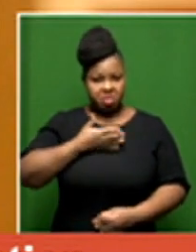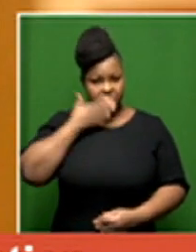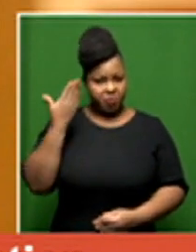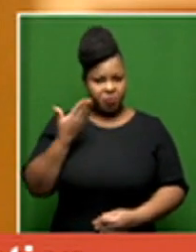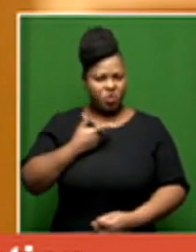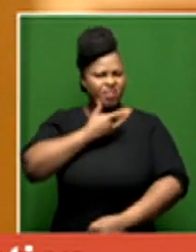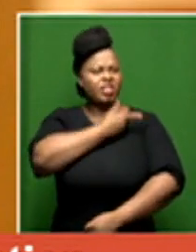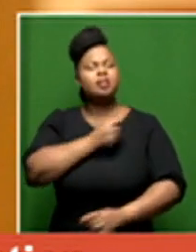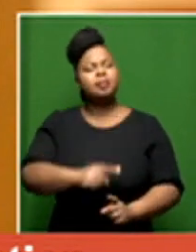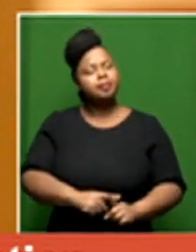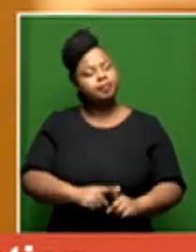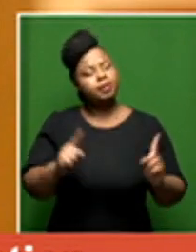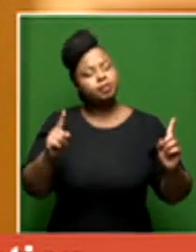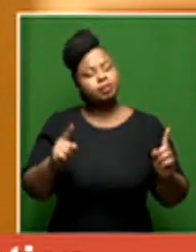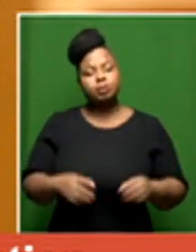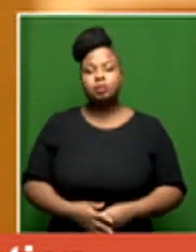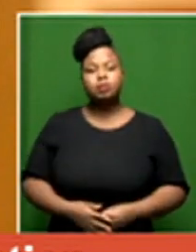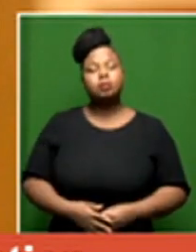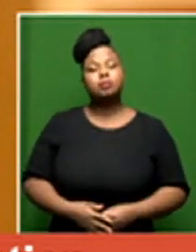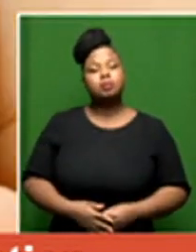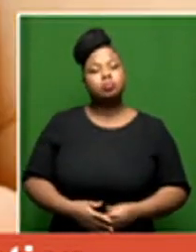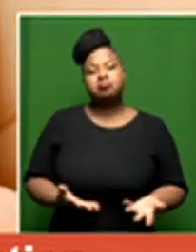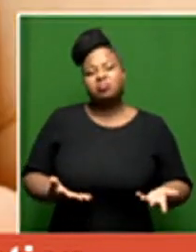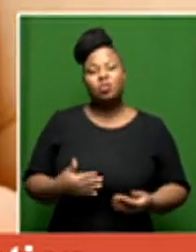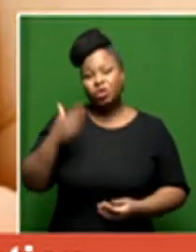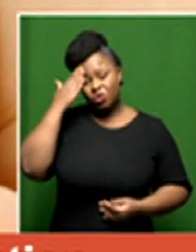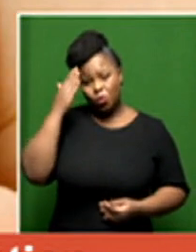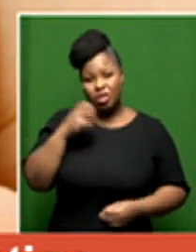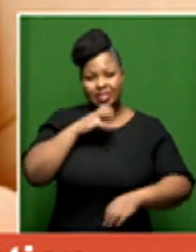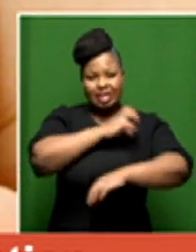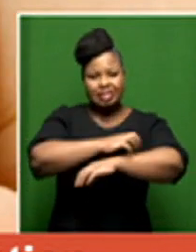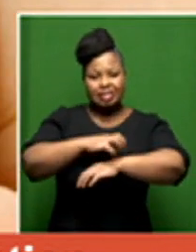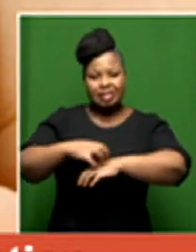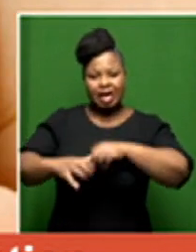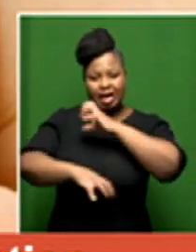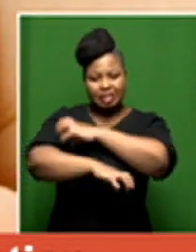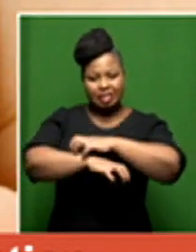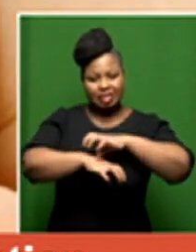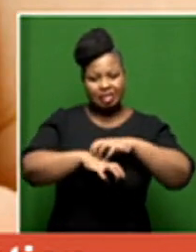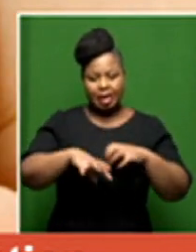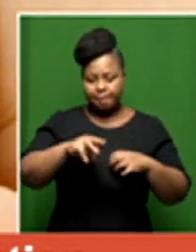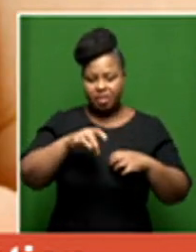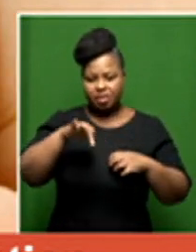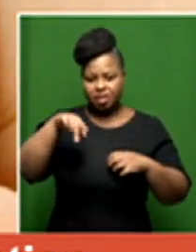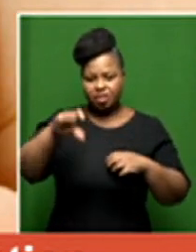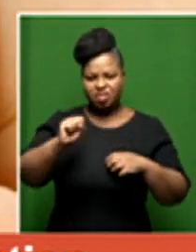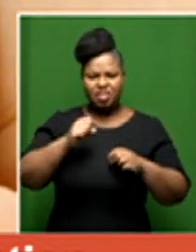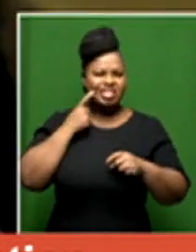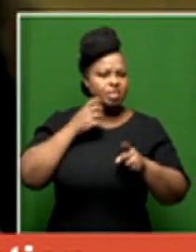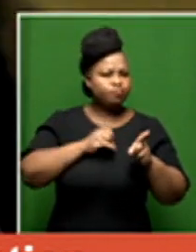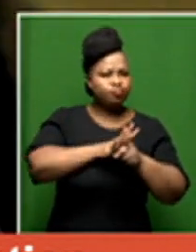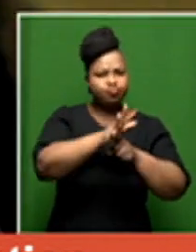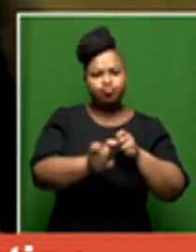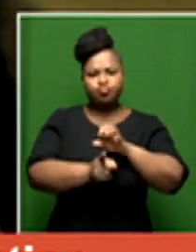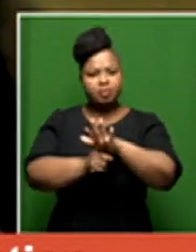vaccines. And yet we have learned that measles, for one, they are very contagious. Talk to